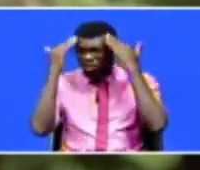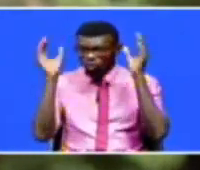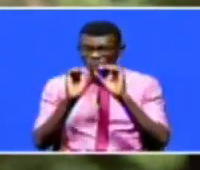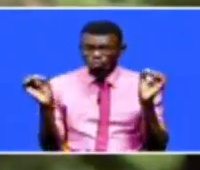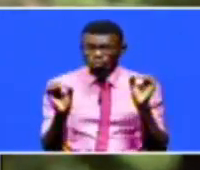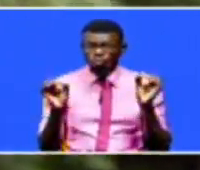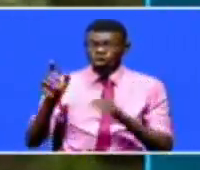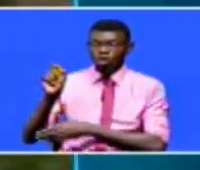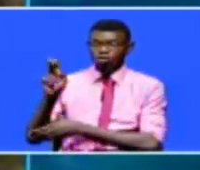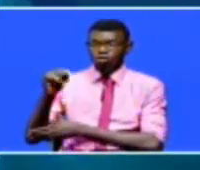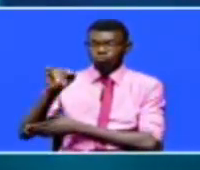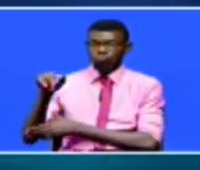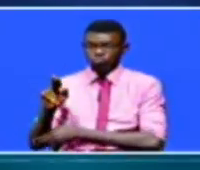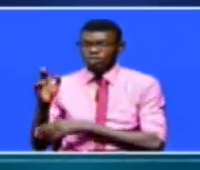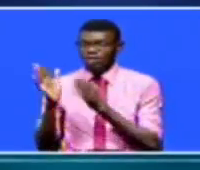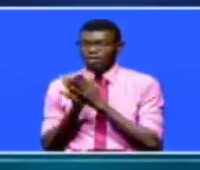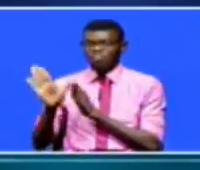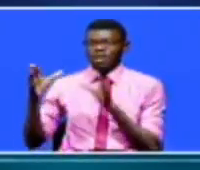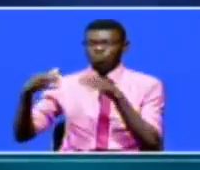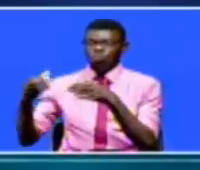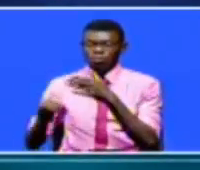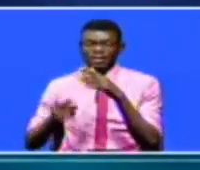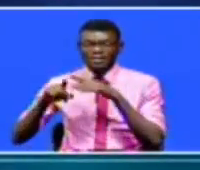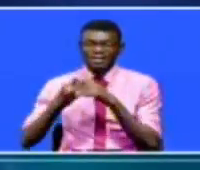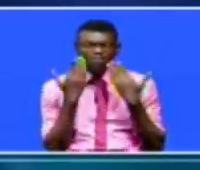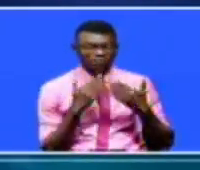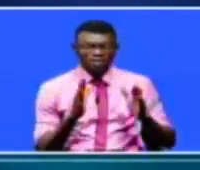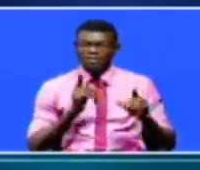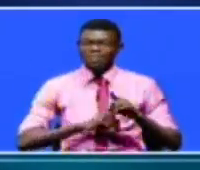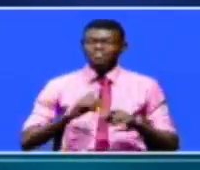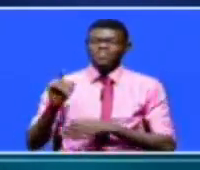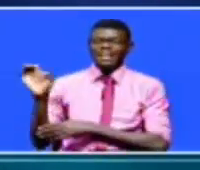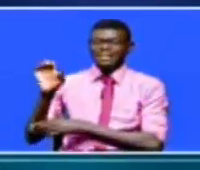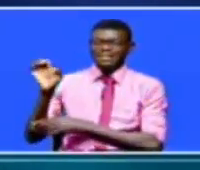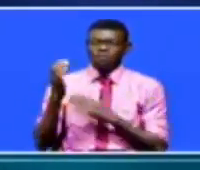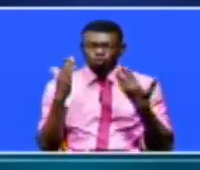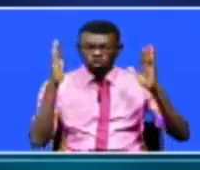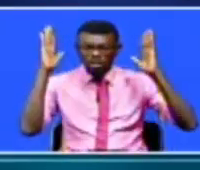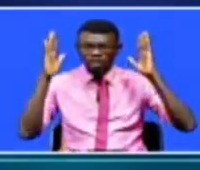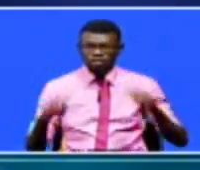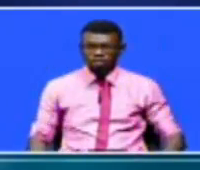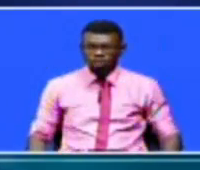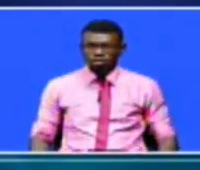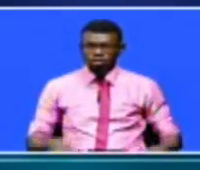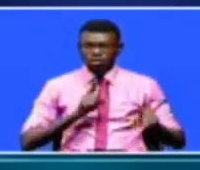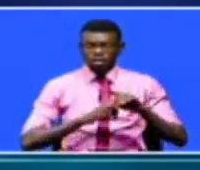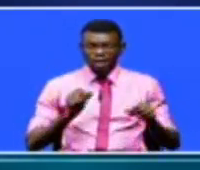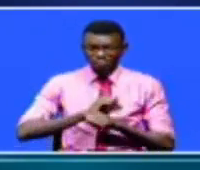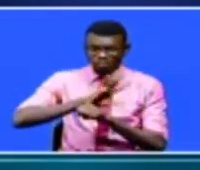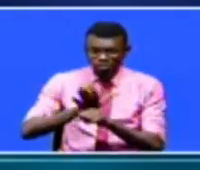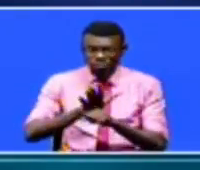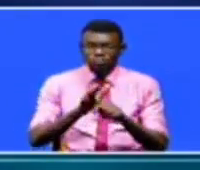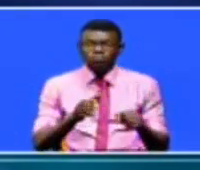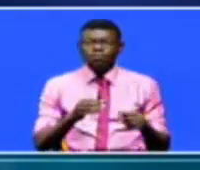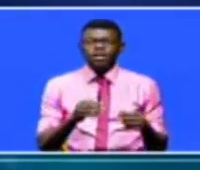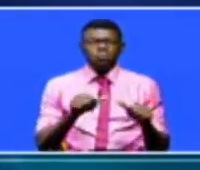and his clique, the cabal, because they timed the Easter holiday, they timed the corona situation,